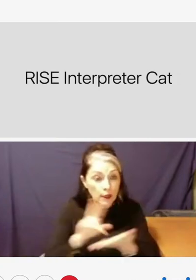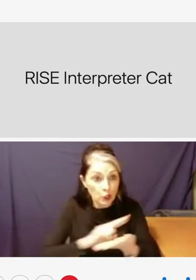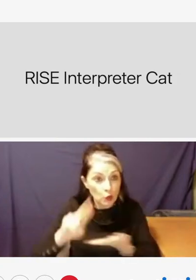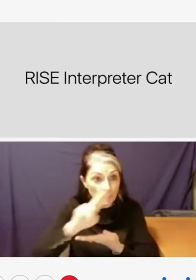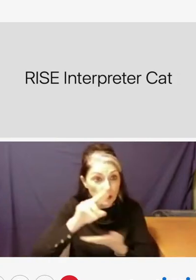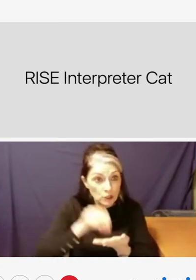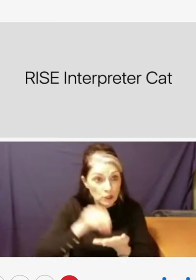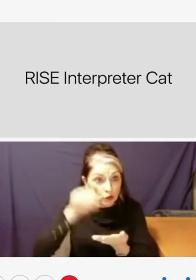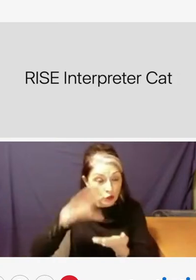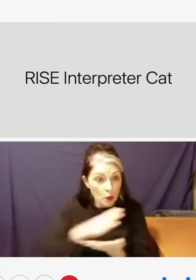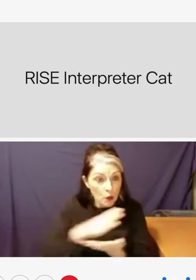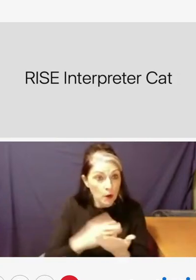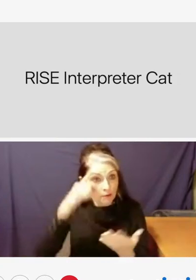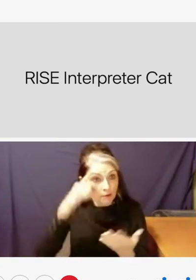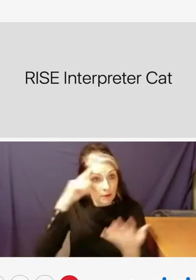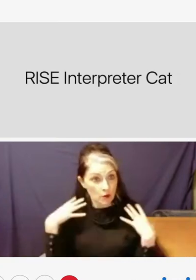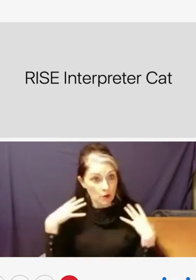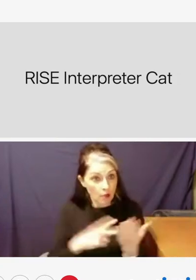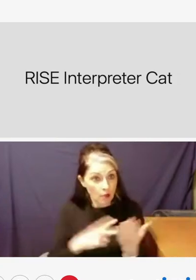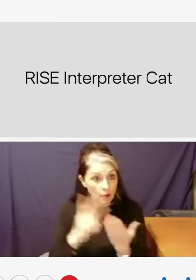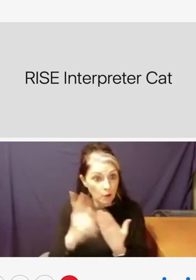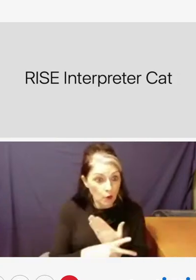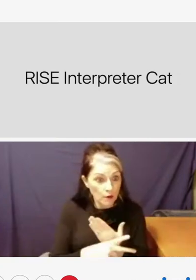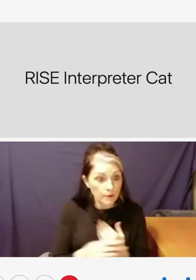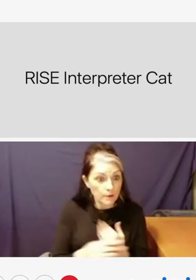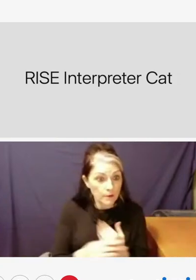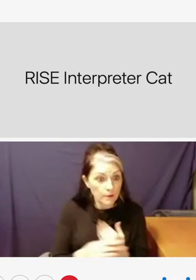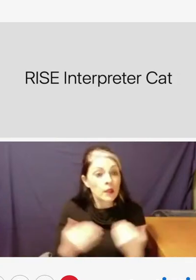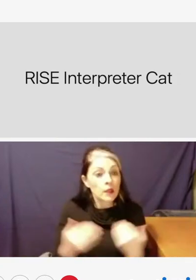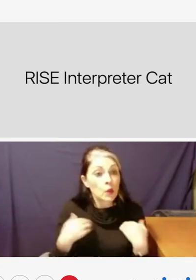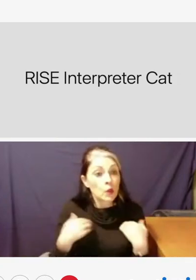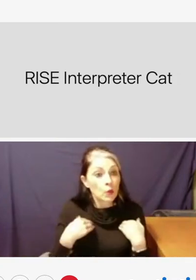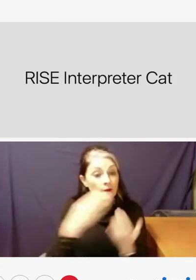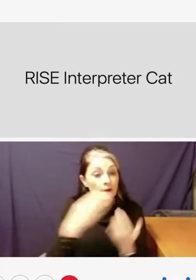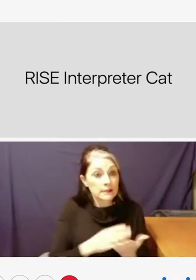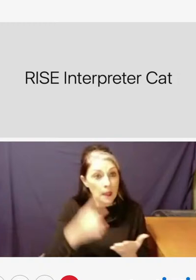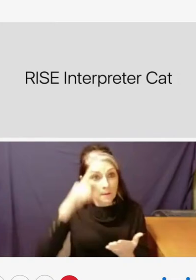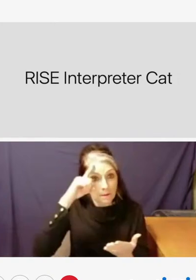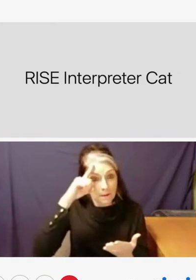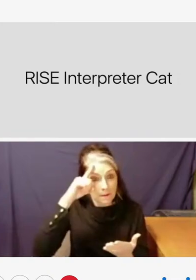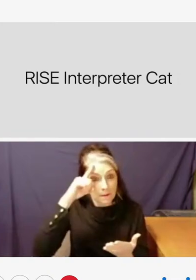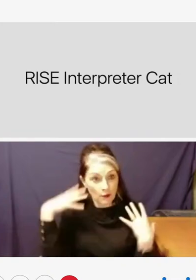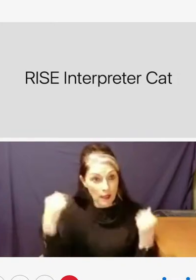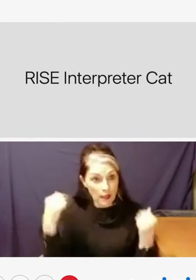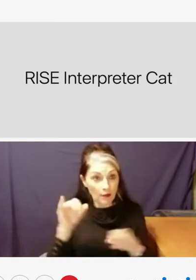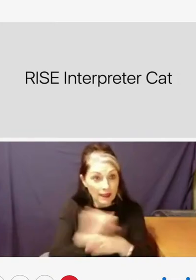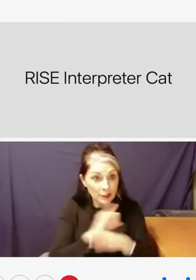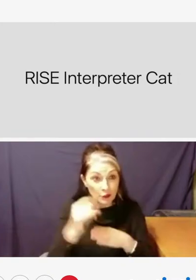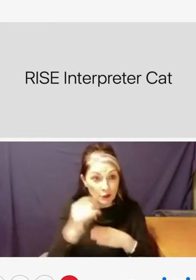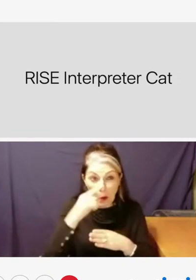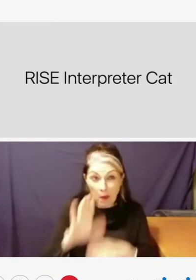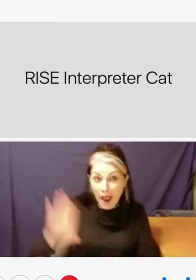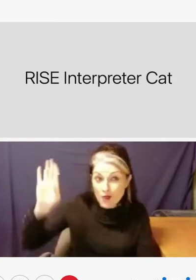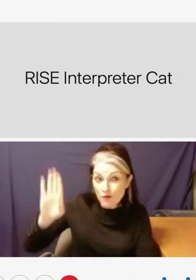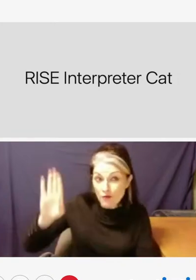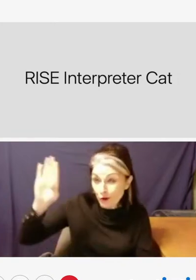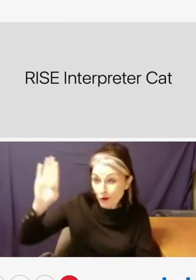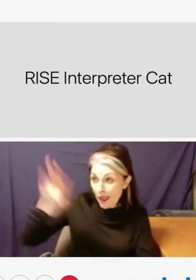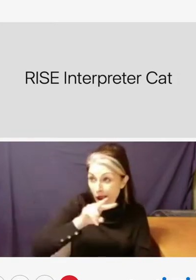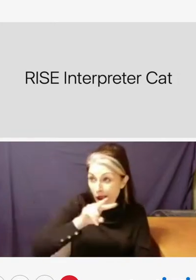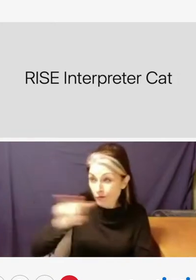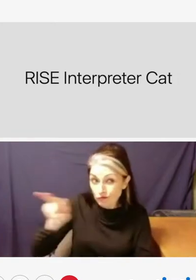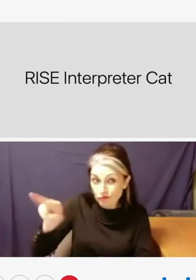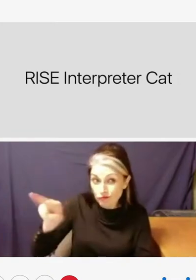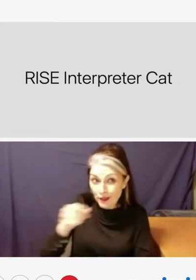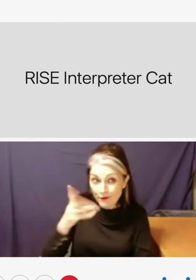mental health program by the way we have some of our mental health interns in attendance tonight if you can just please raise your hand these are just a few of the 38 that we have in